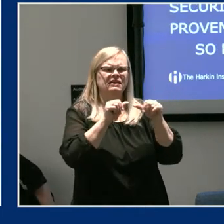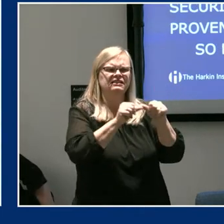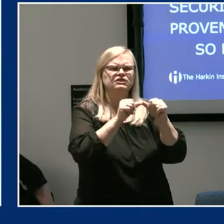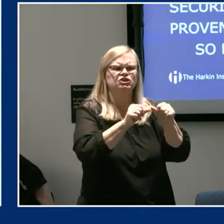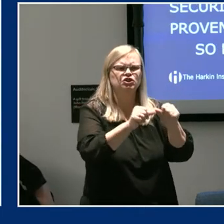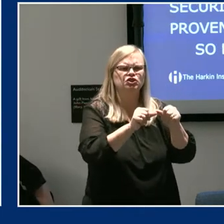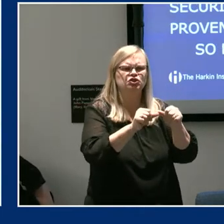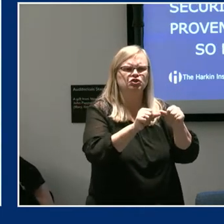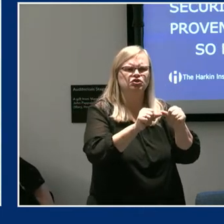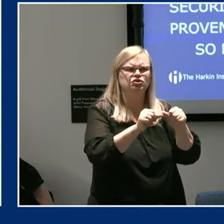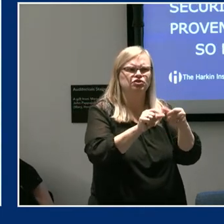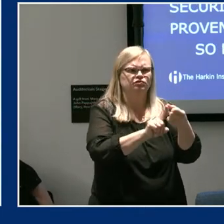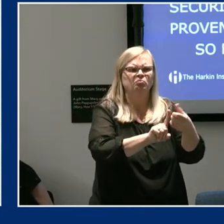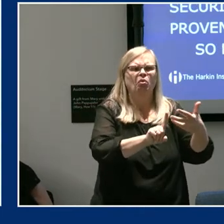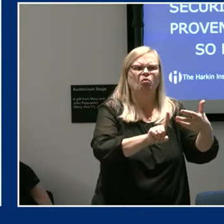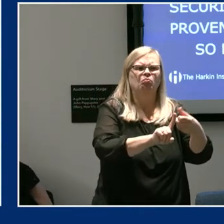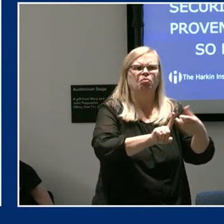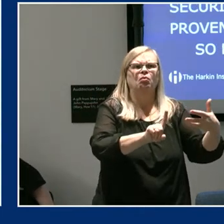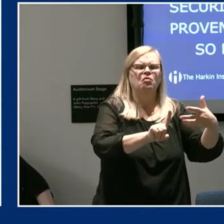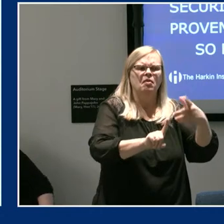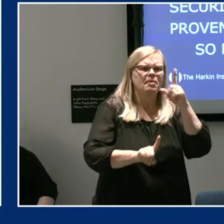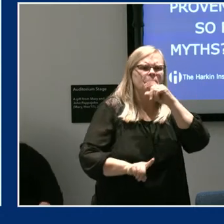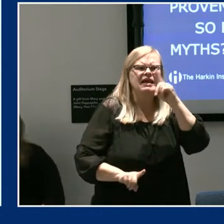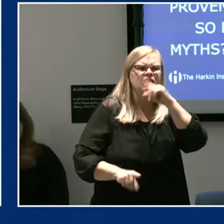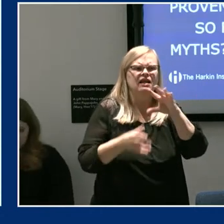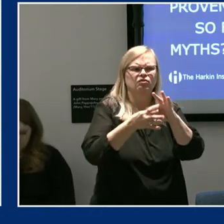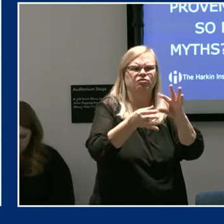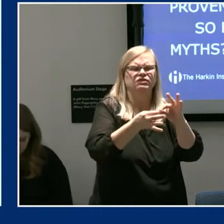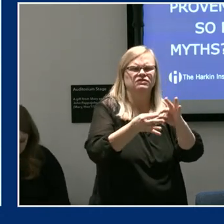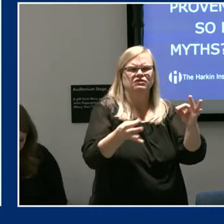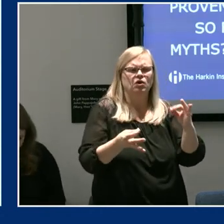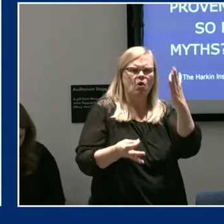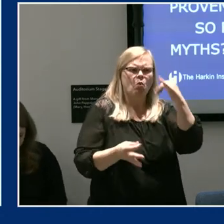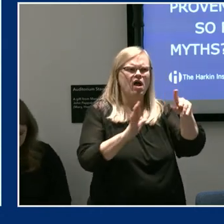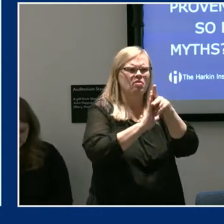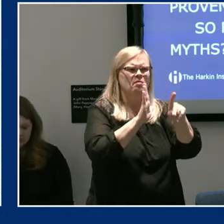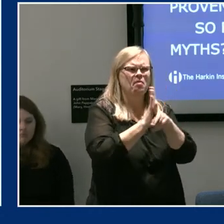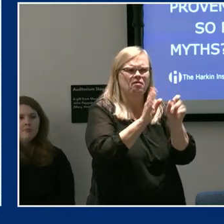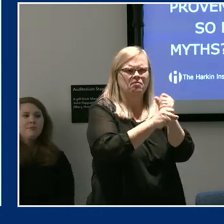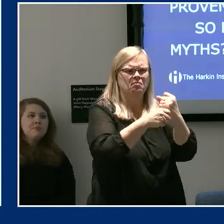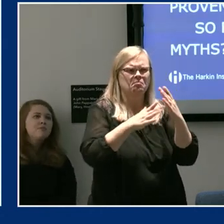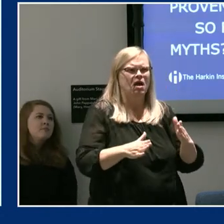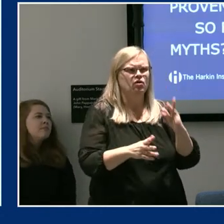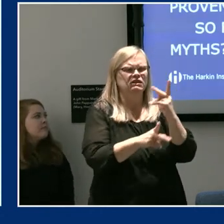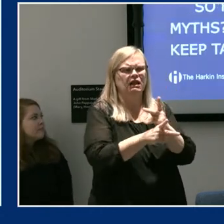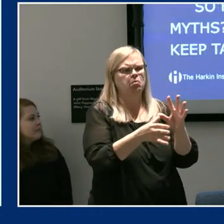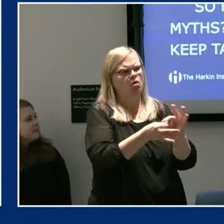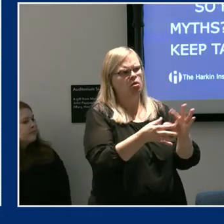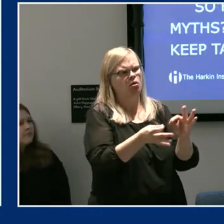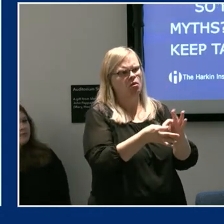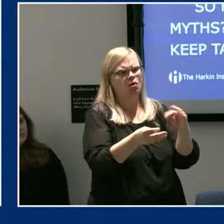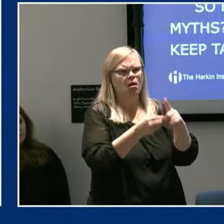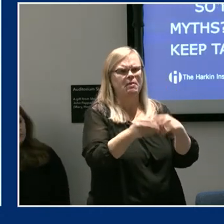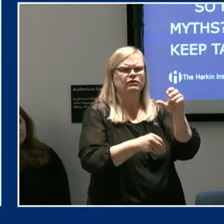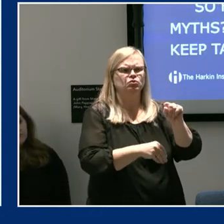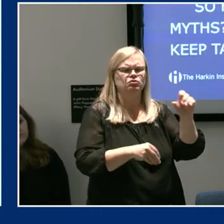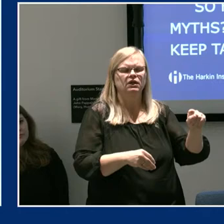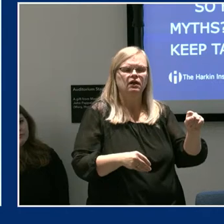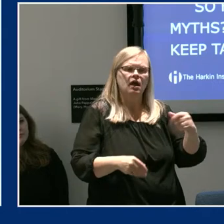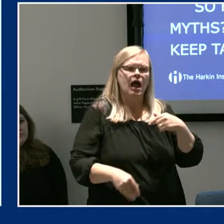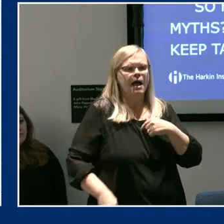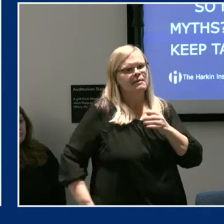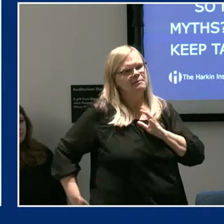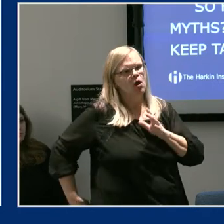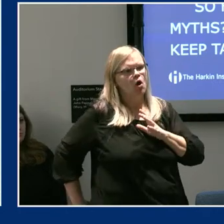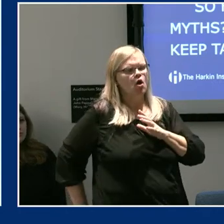Why do politicians and policymakers keep talking about them? And, you know, when I'm being polite, I say, well,